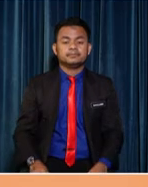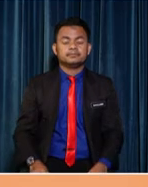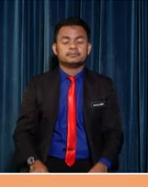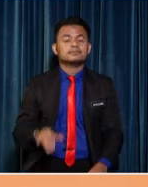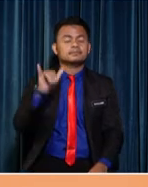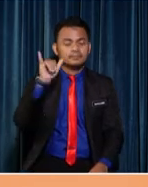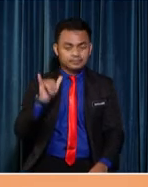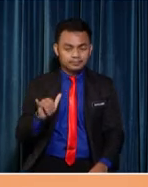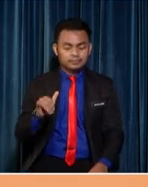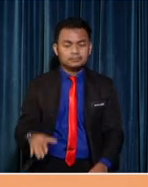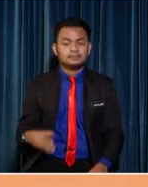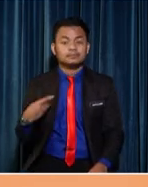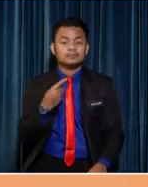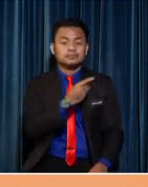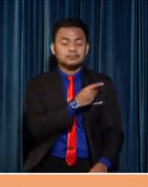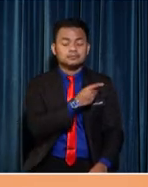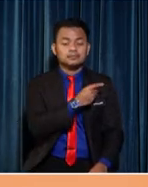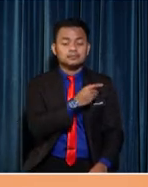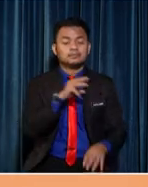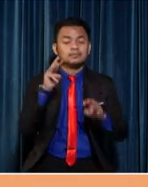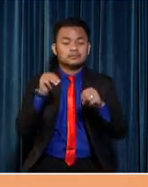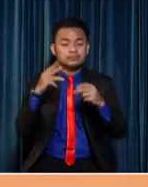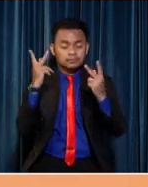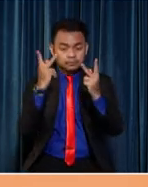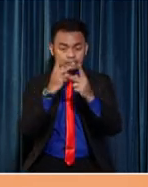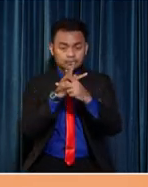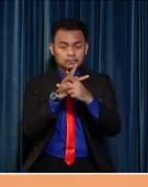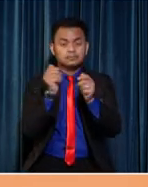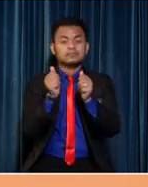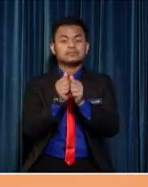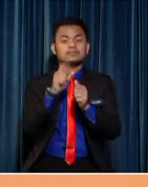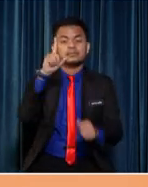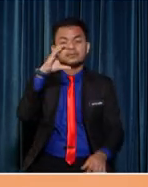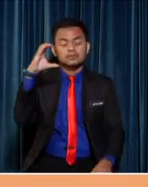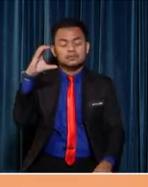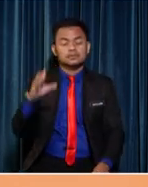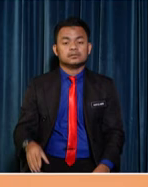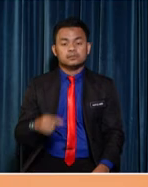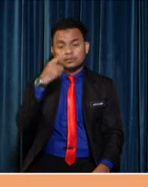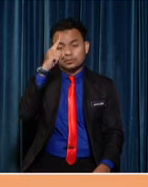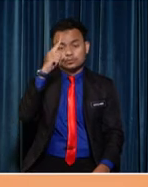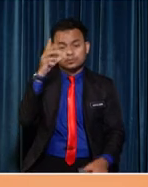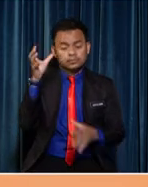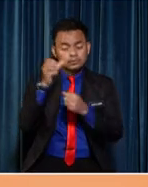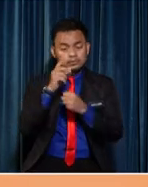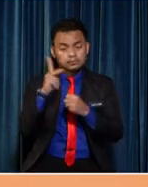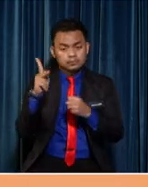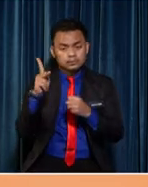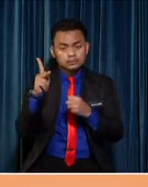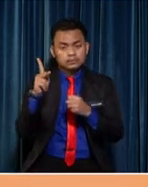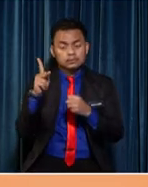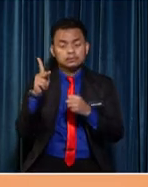Yes, we need to multiply by 100 to find the length of the